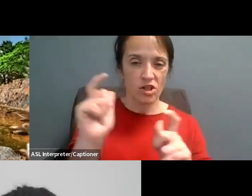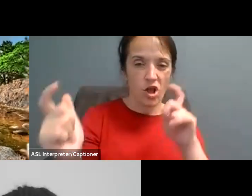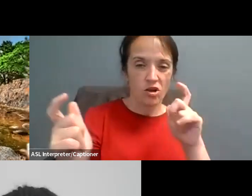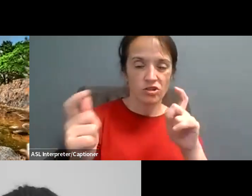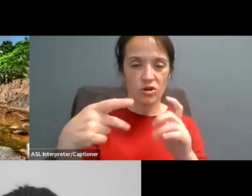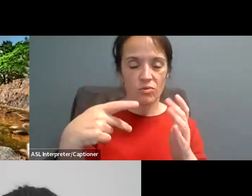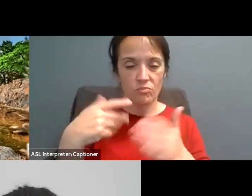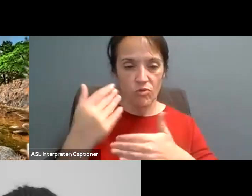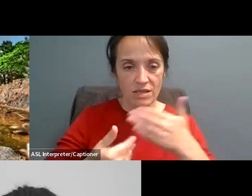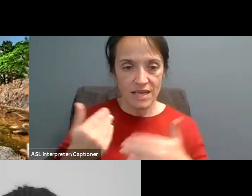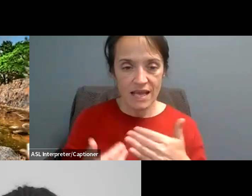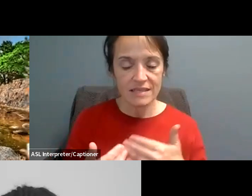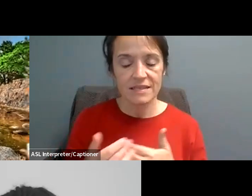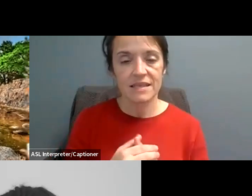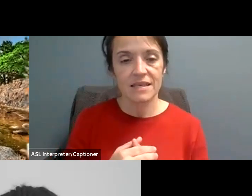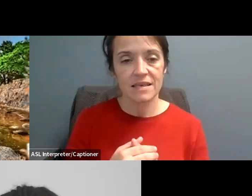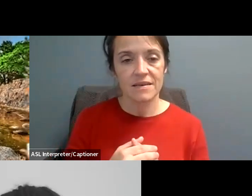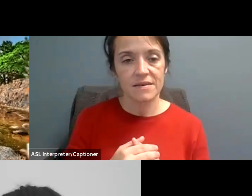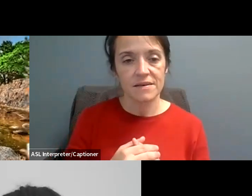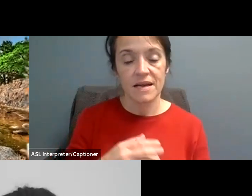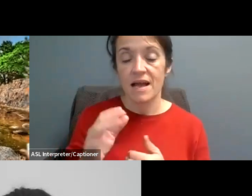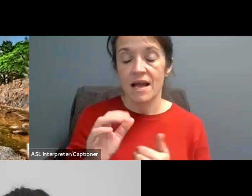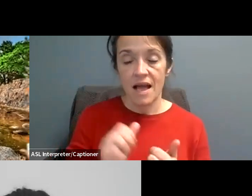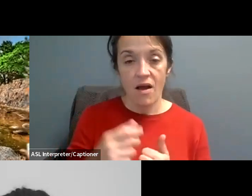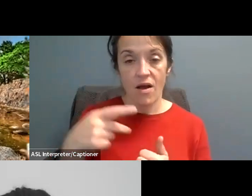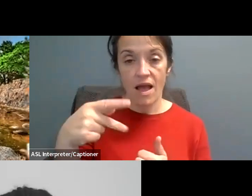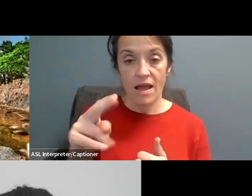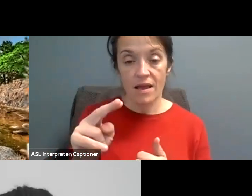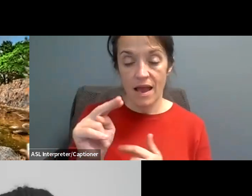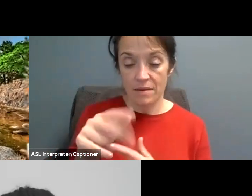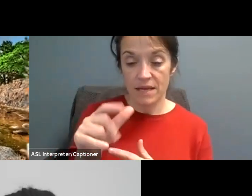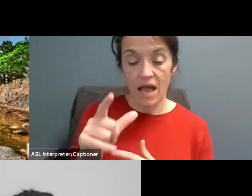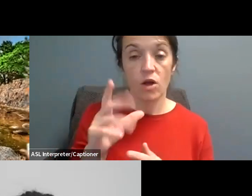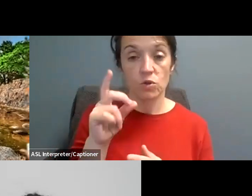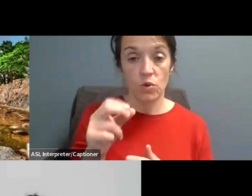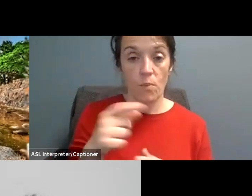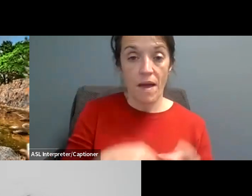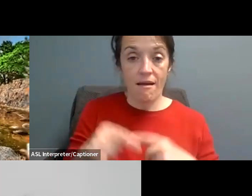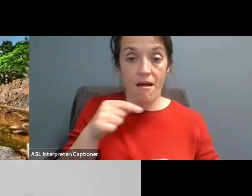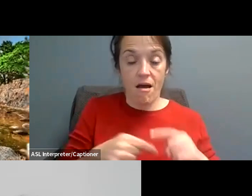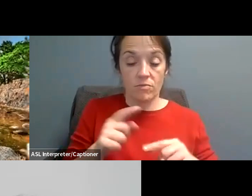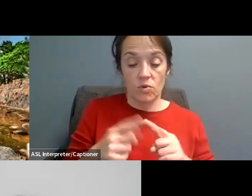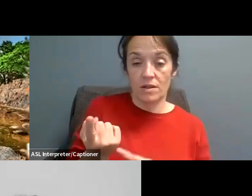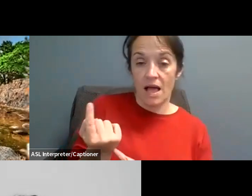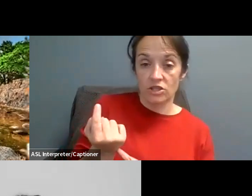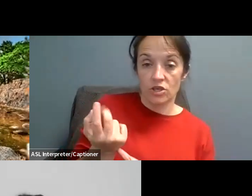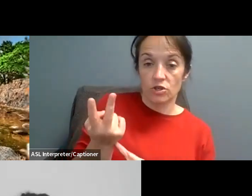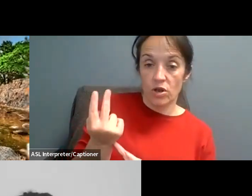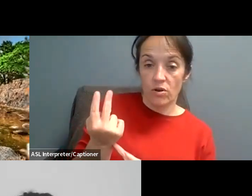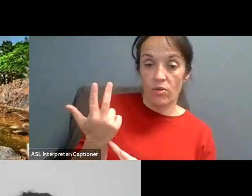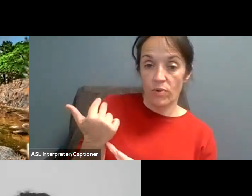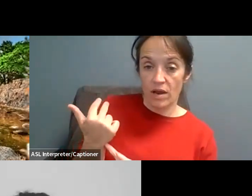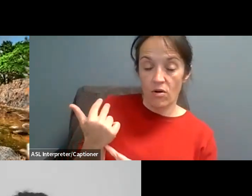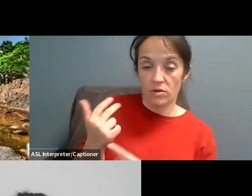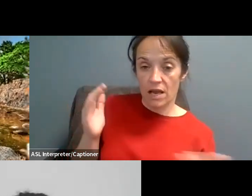NPLs do go back and review what's happening year to year to really see what was the impact from last year. How does that fit into the